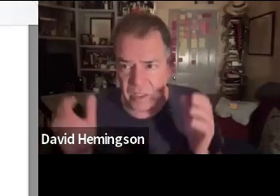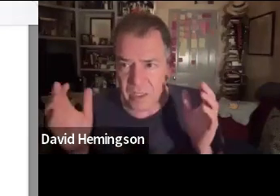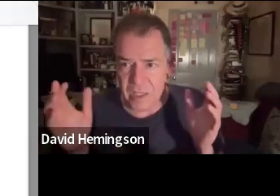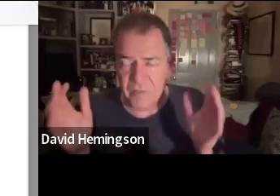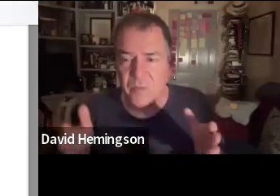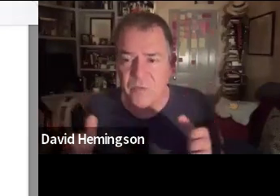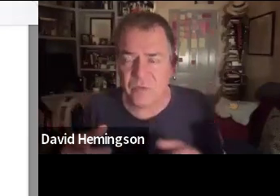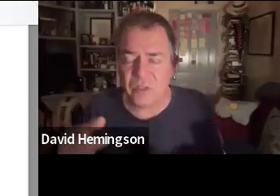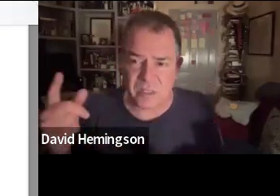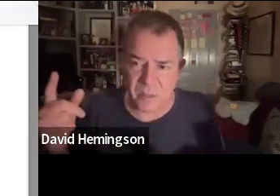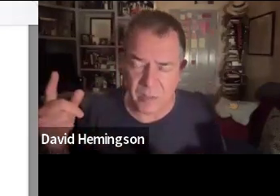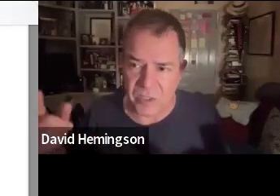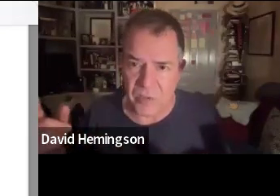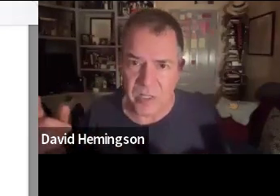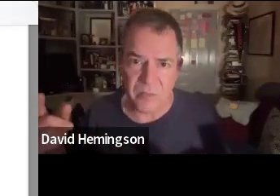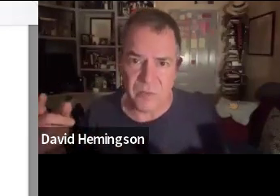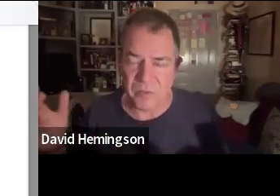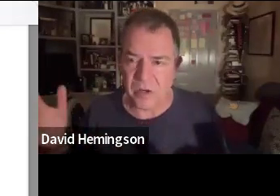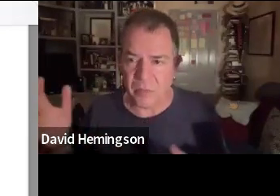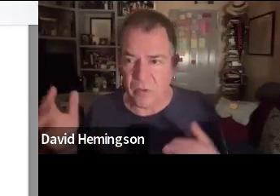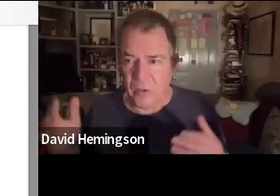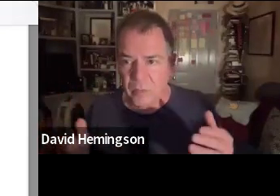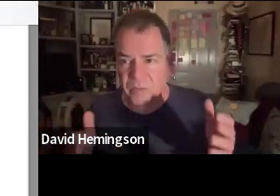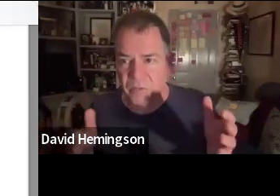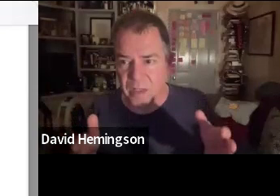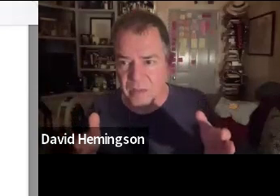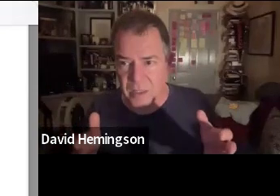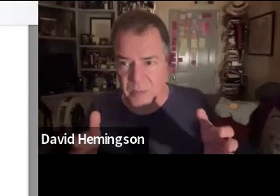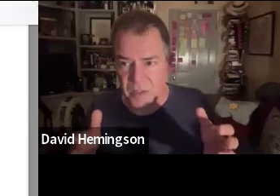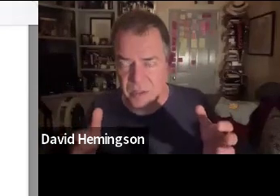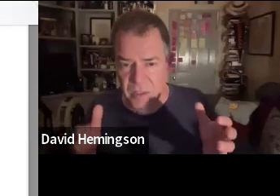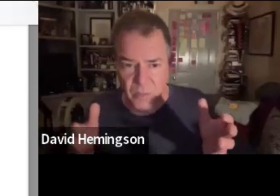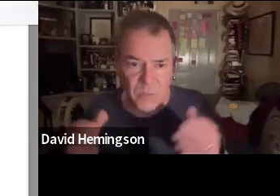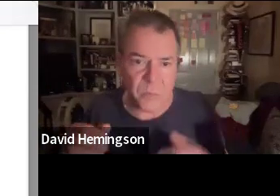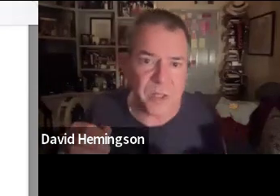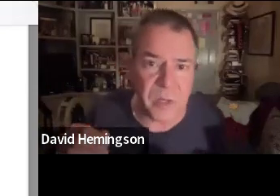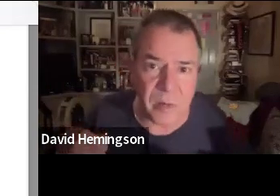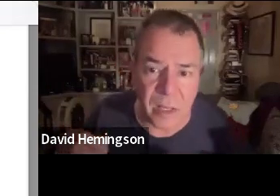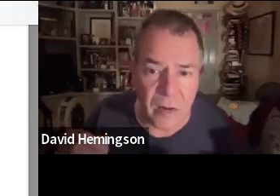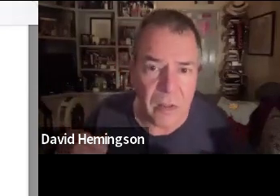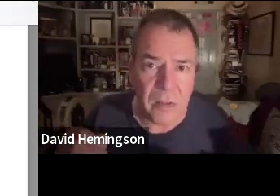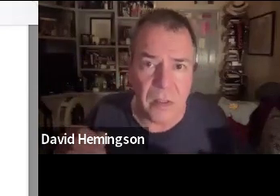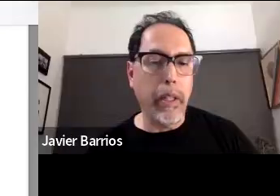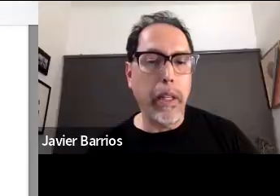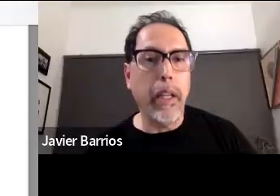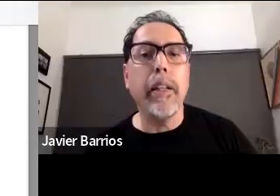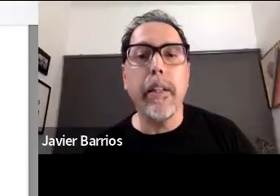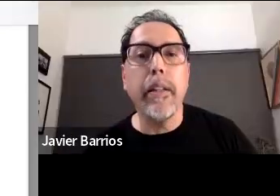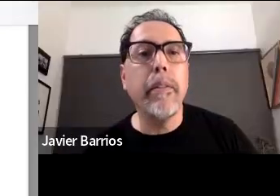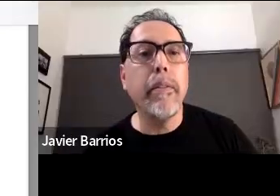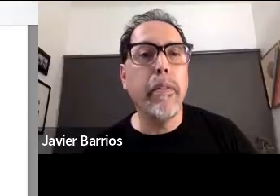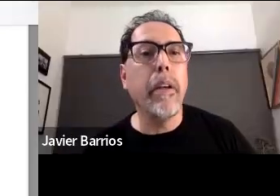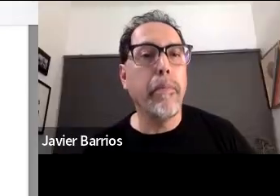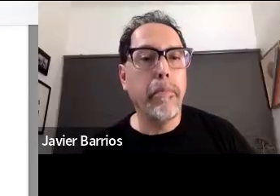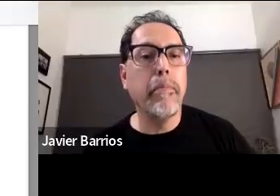movie. If you did this on page 20, the movie would be terrible. But if you get it to like page, what page are we on right now?